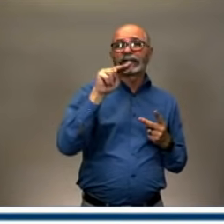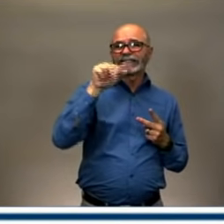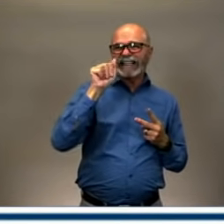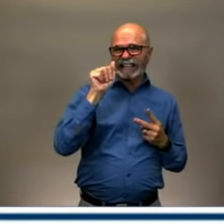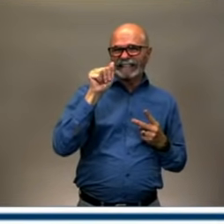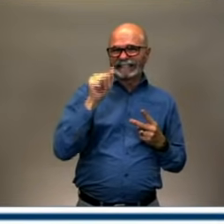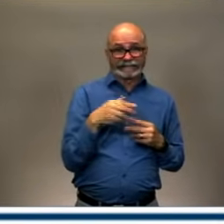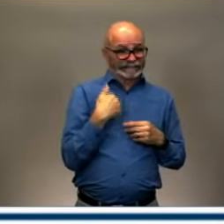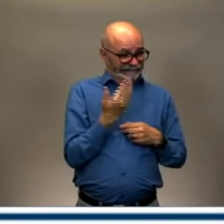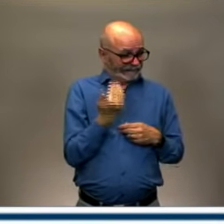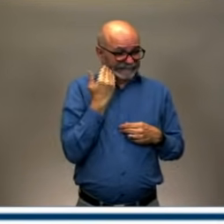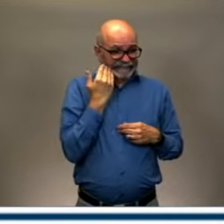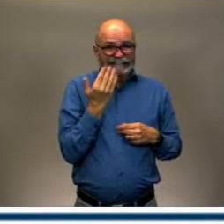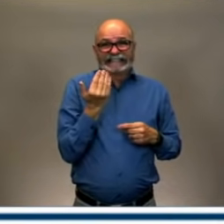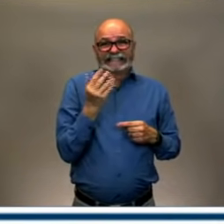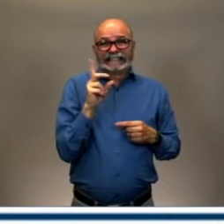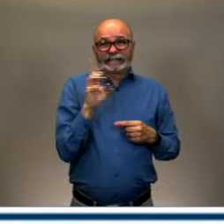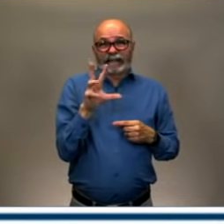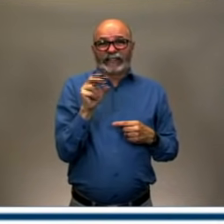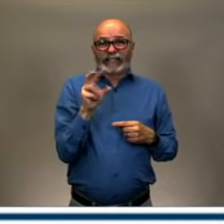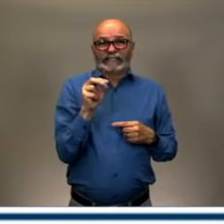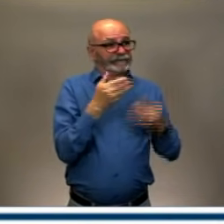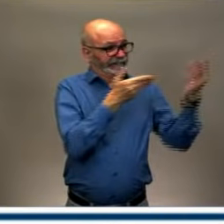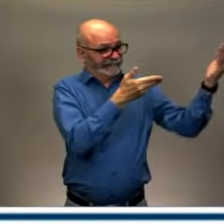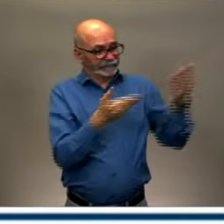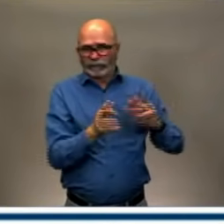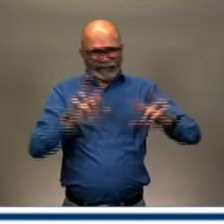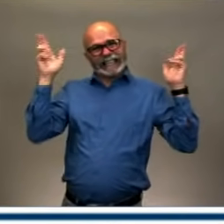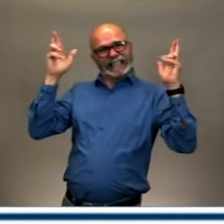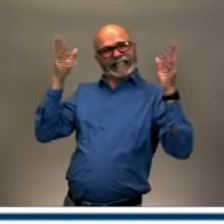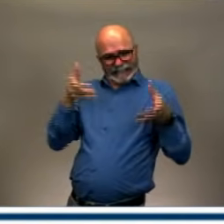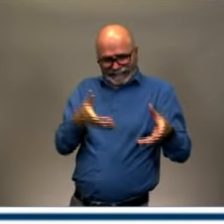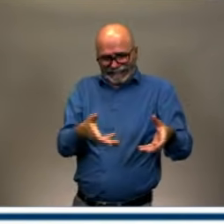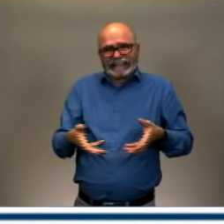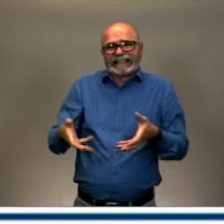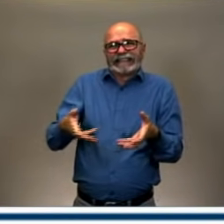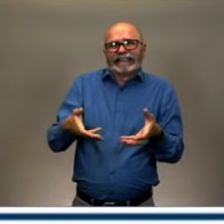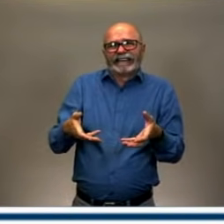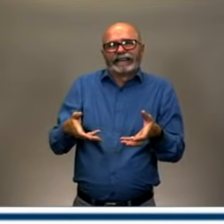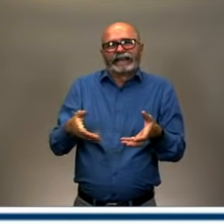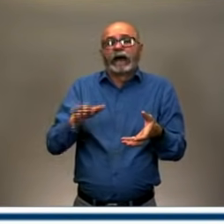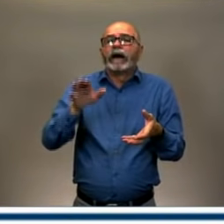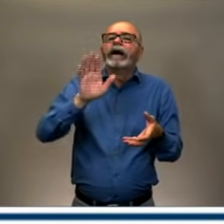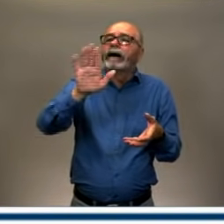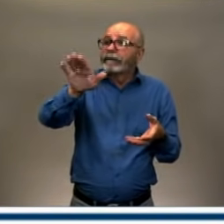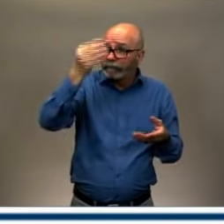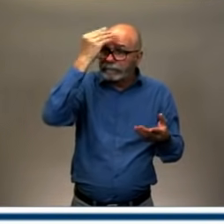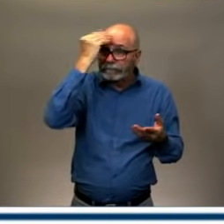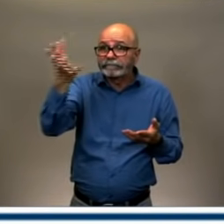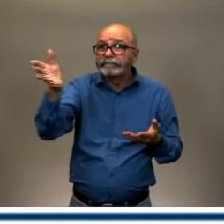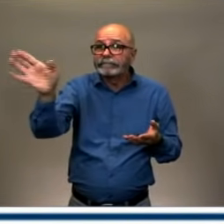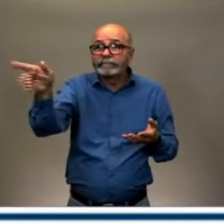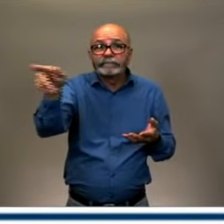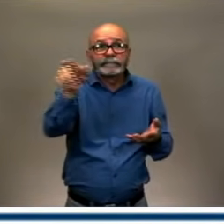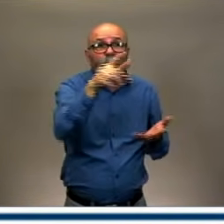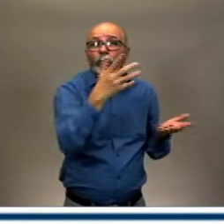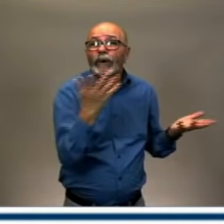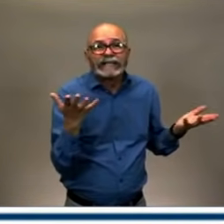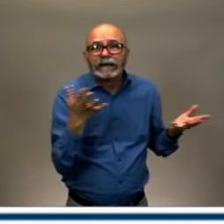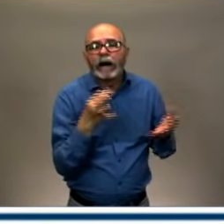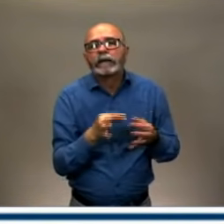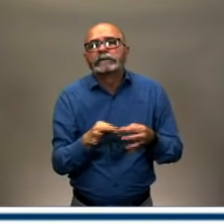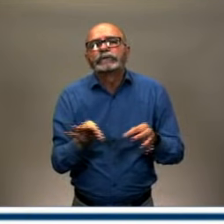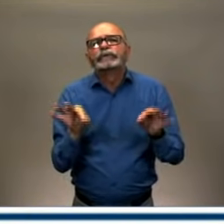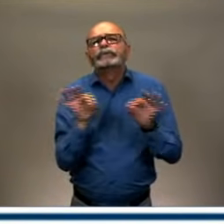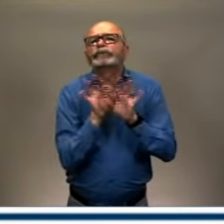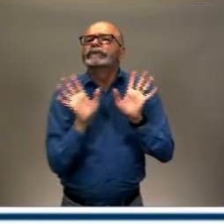to use that product. And I want to reassure Nova Scotians, one of the things that I think is really important, if you go back and look over the